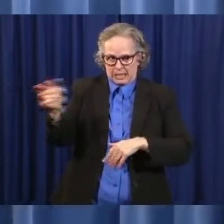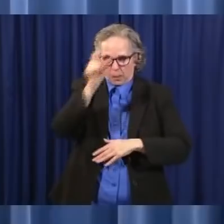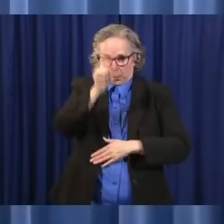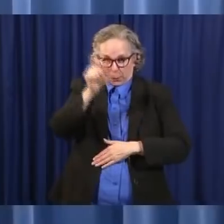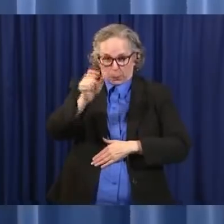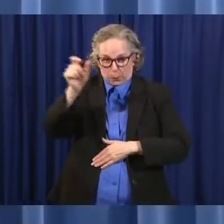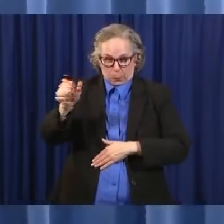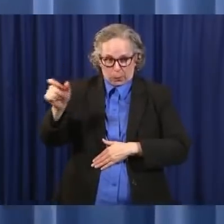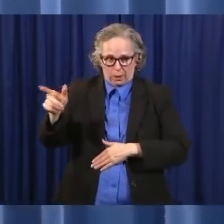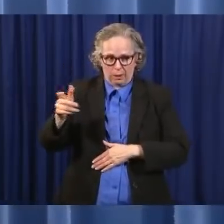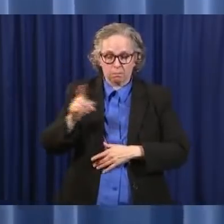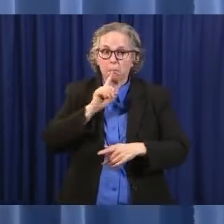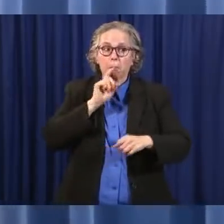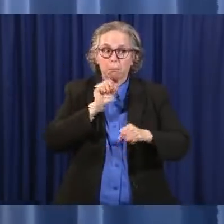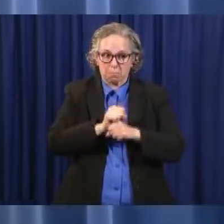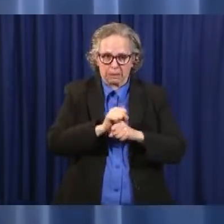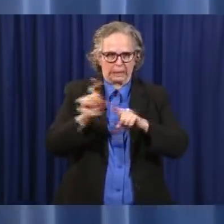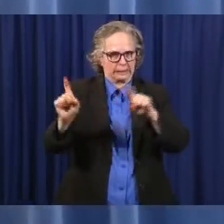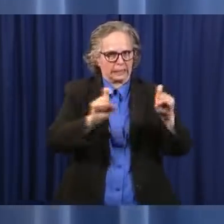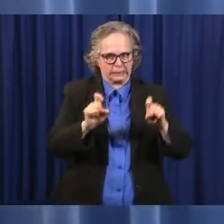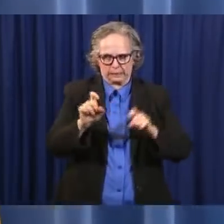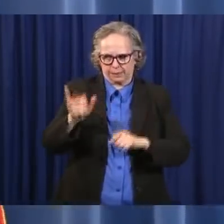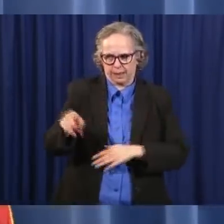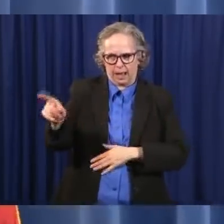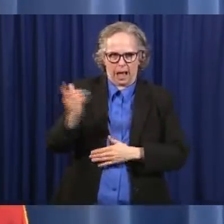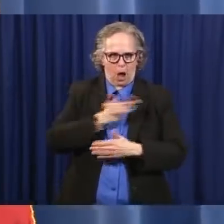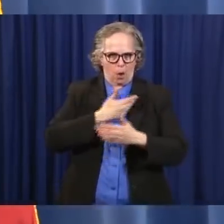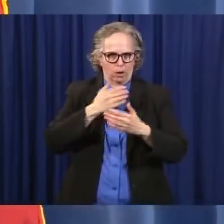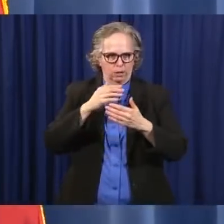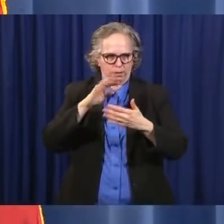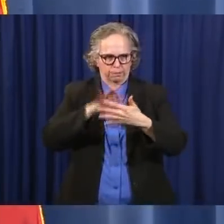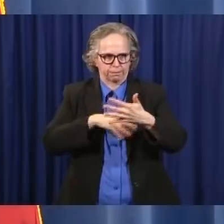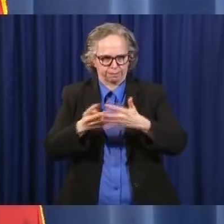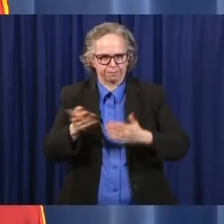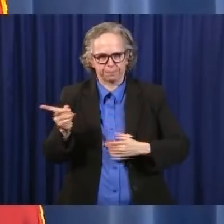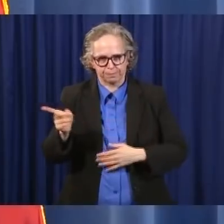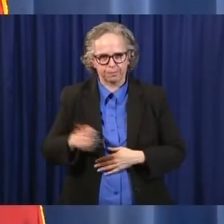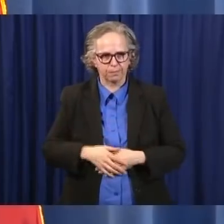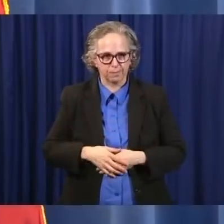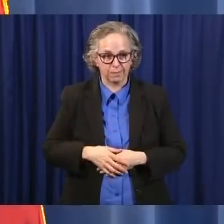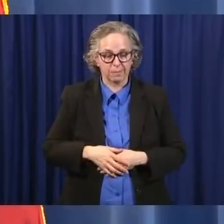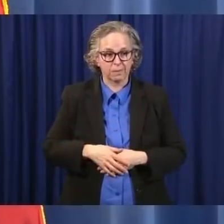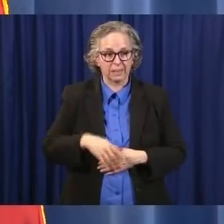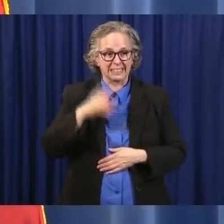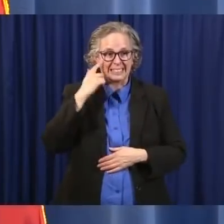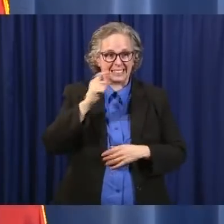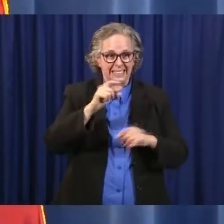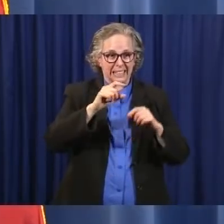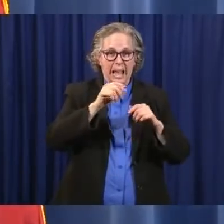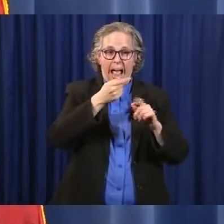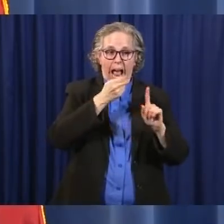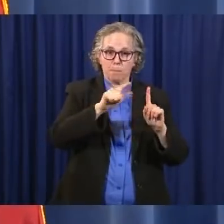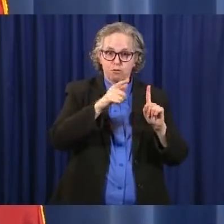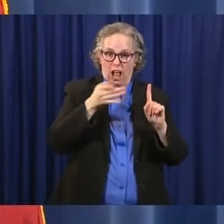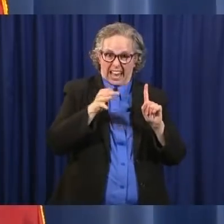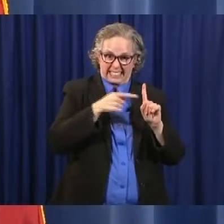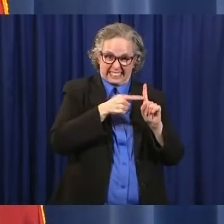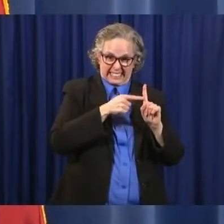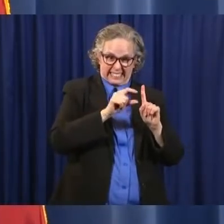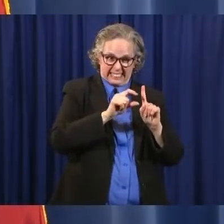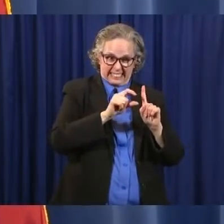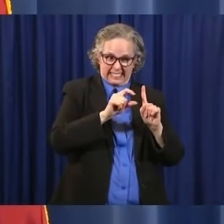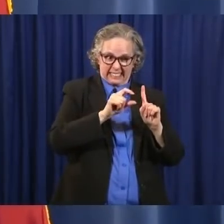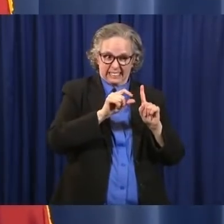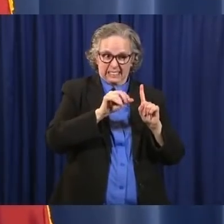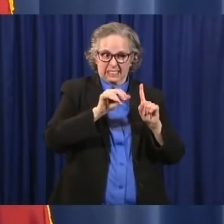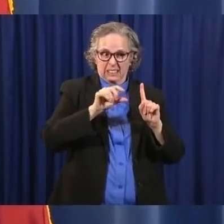actual testing. And as you can see, we have gone from the week of April 19th to April 25th.